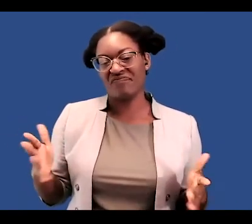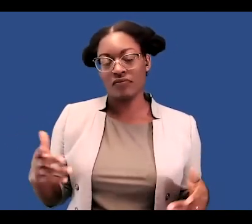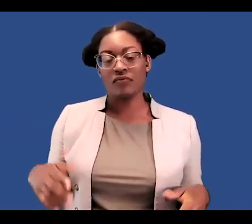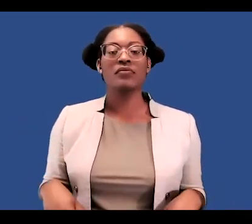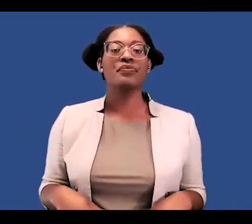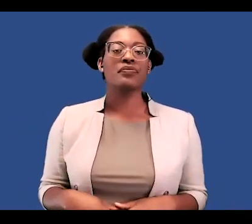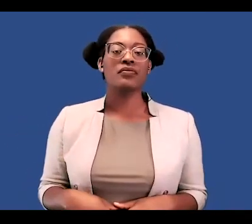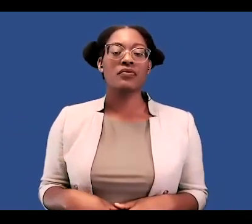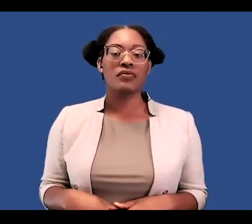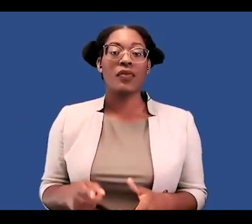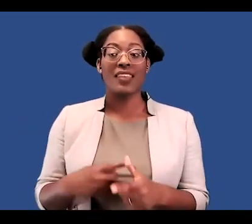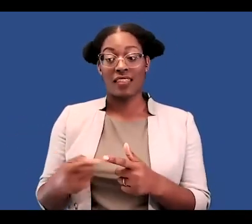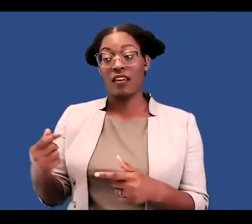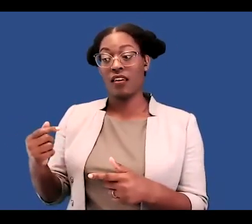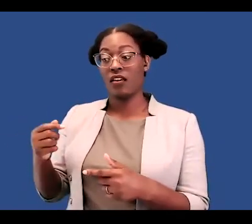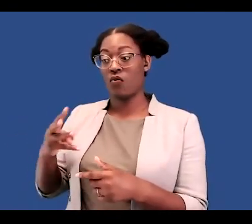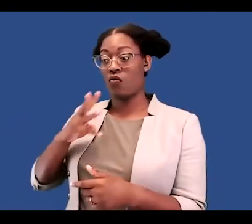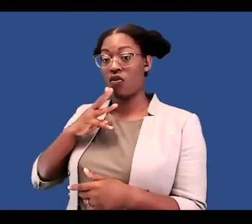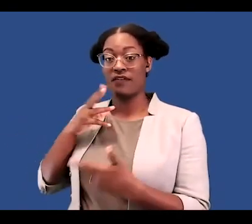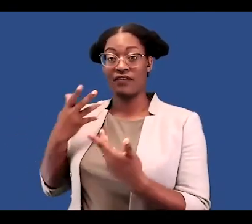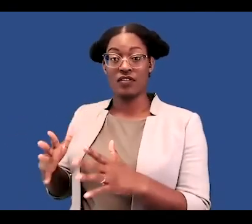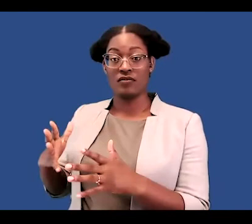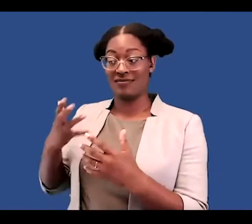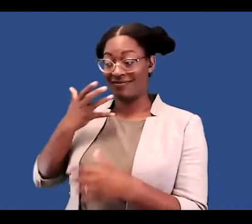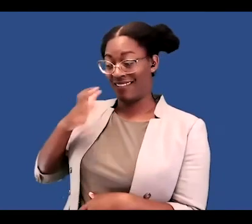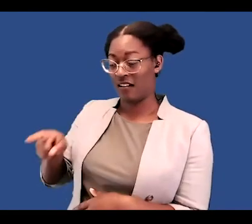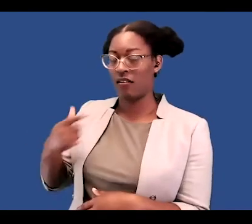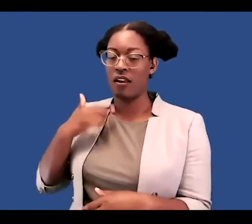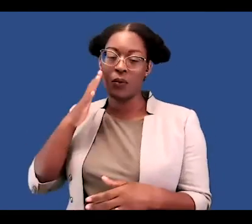tea mug, and go from there. So